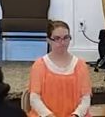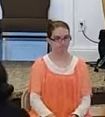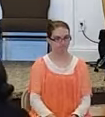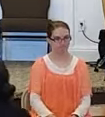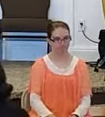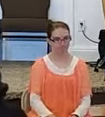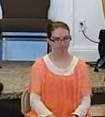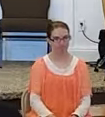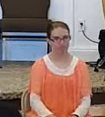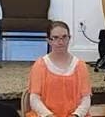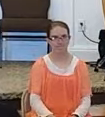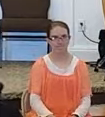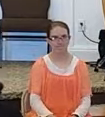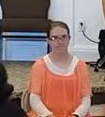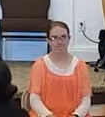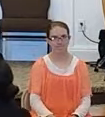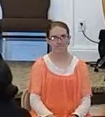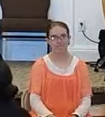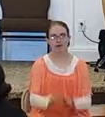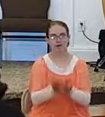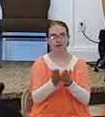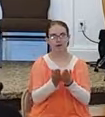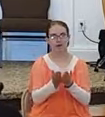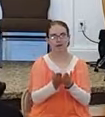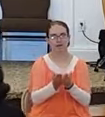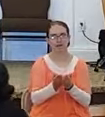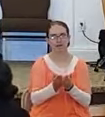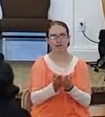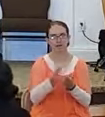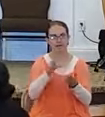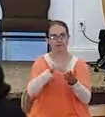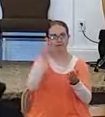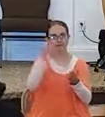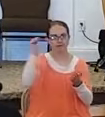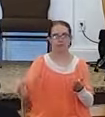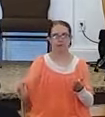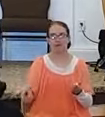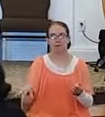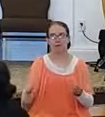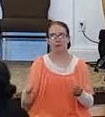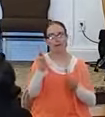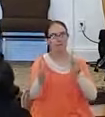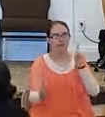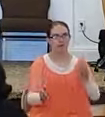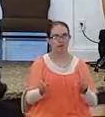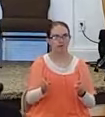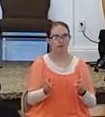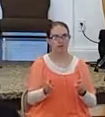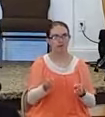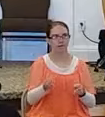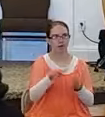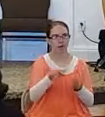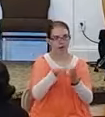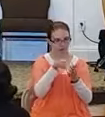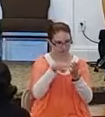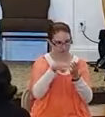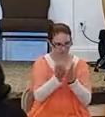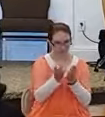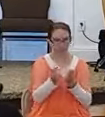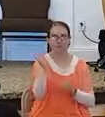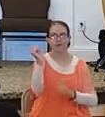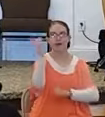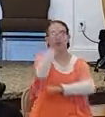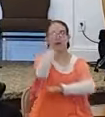I mean, these are biblical scholars, these men of the council. These are people that have studied the word from day